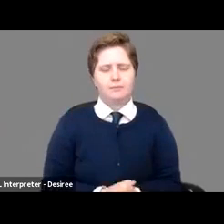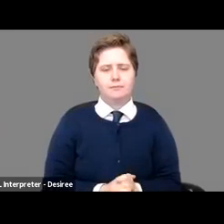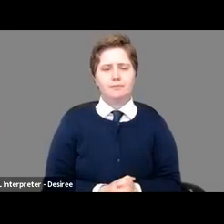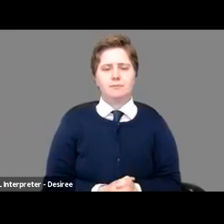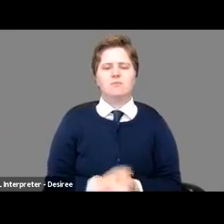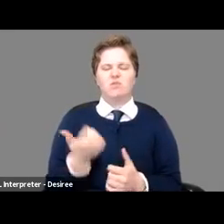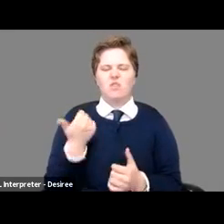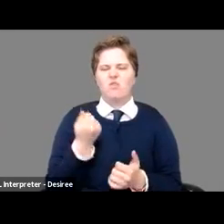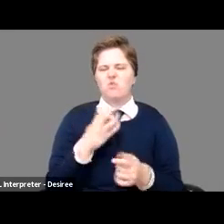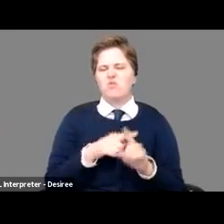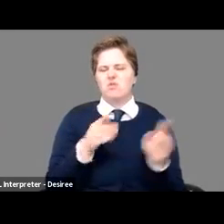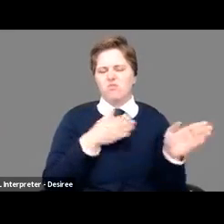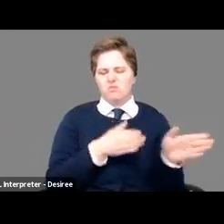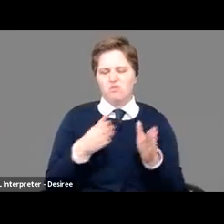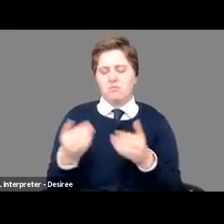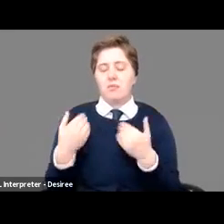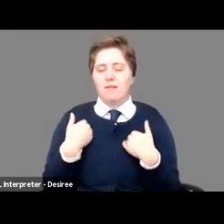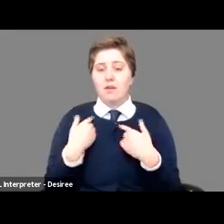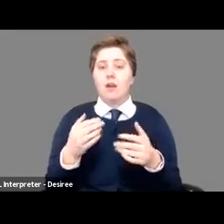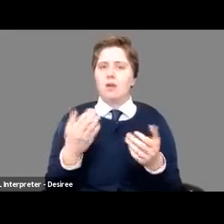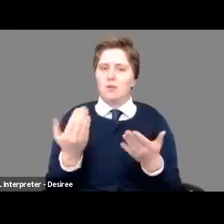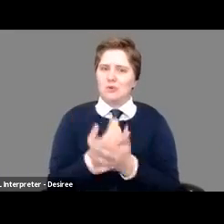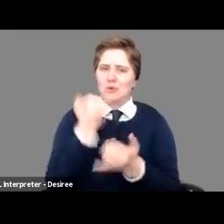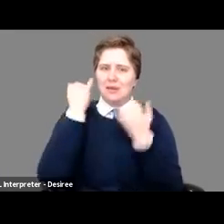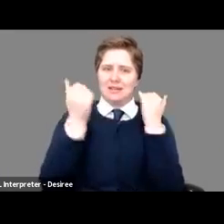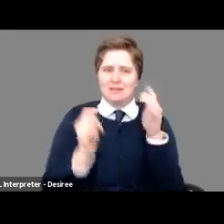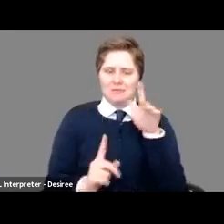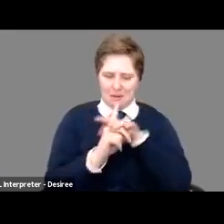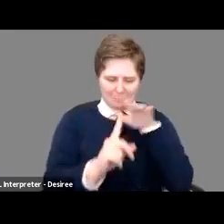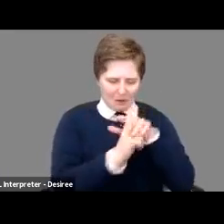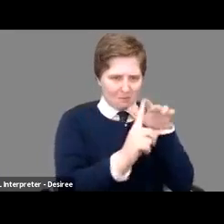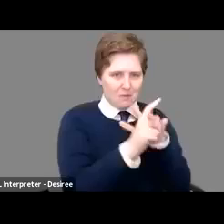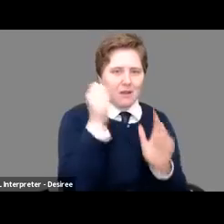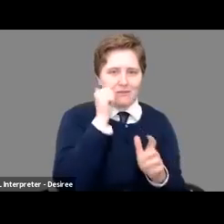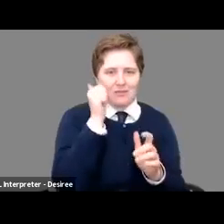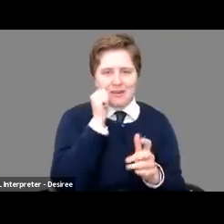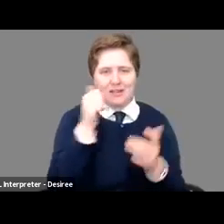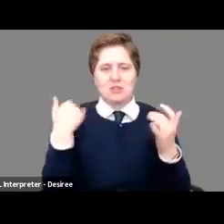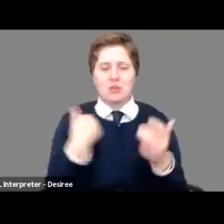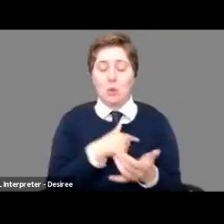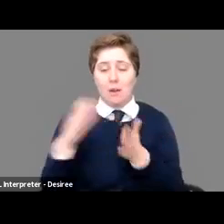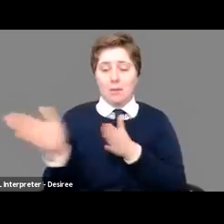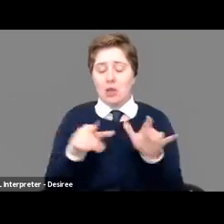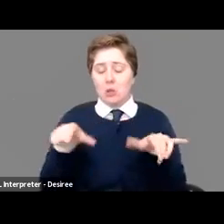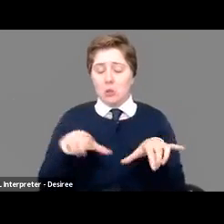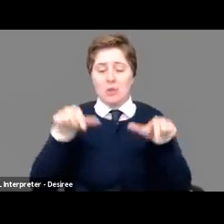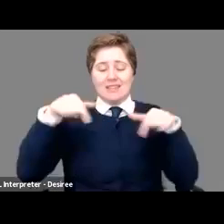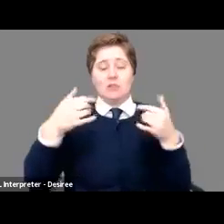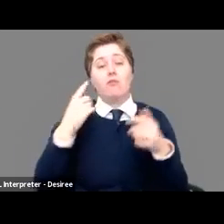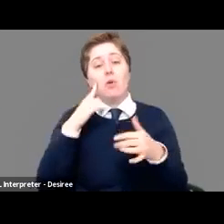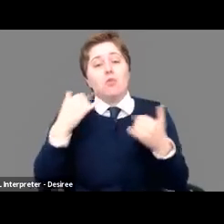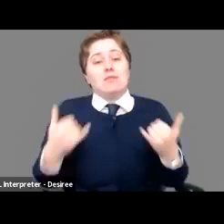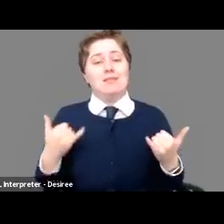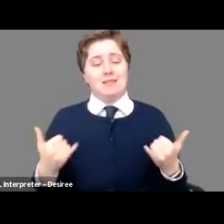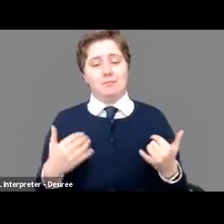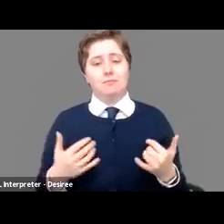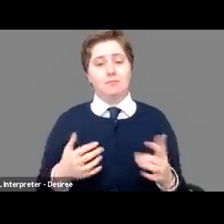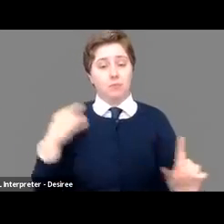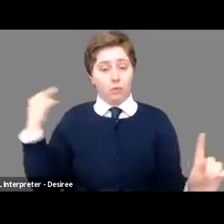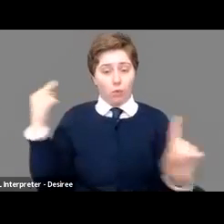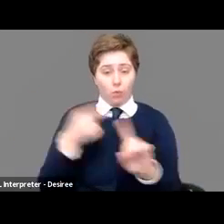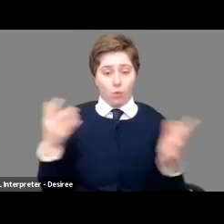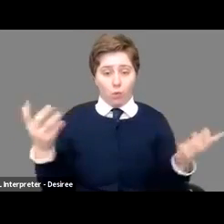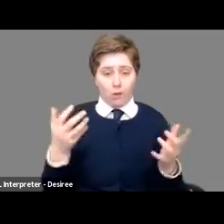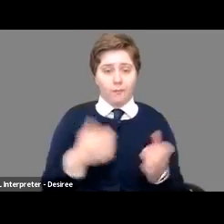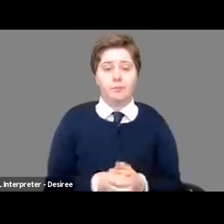and important to note that new ideas are emerging every day. So this is what we're planning to do to date. The goal, though, is to